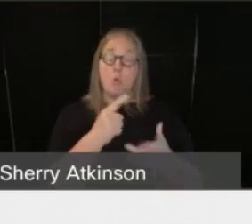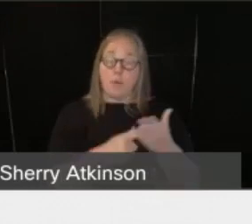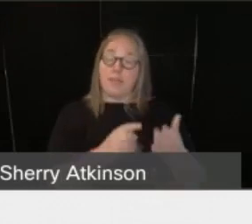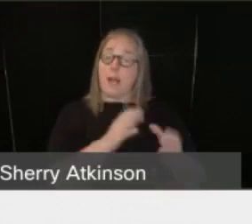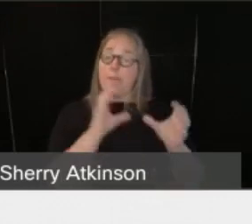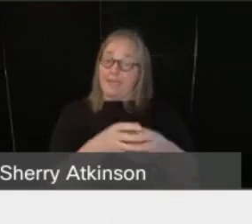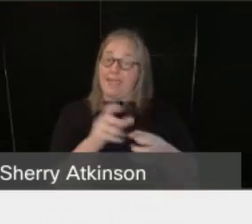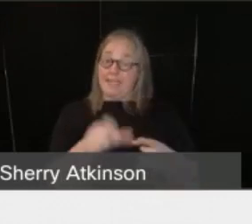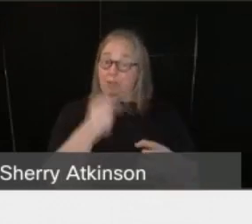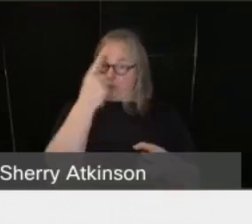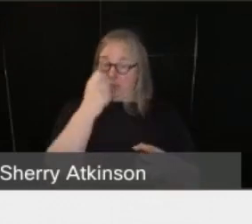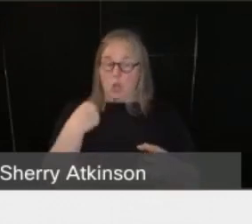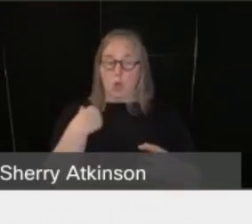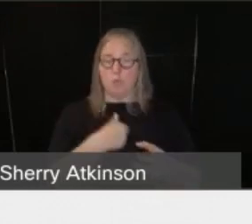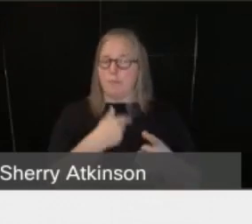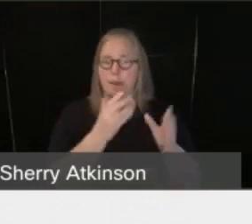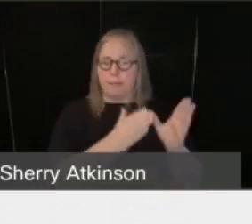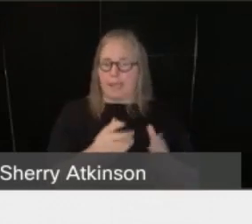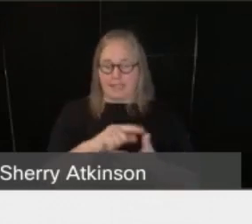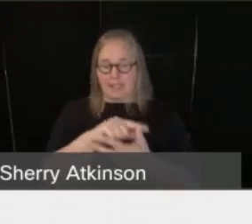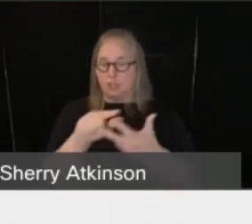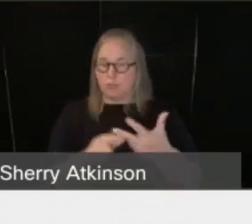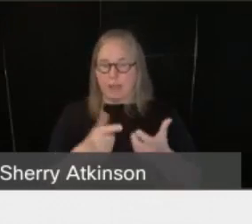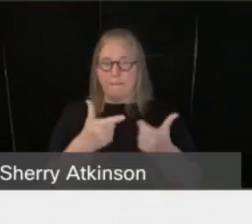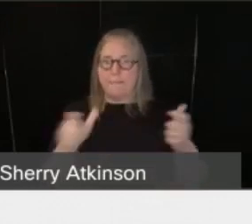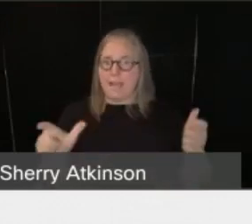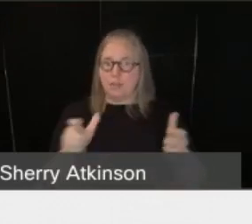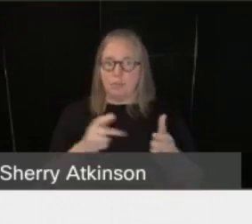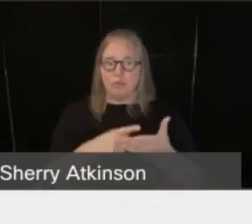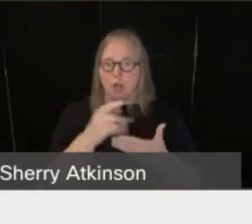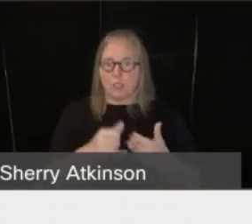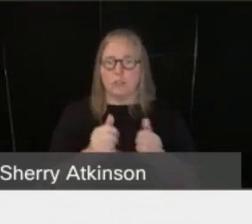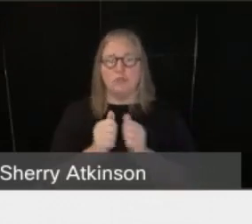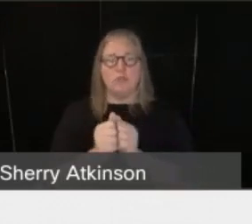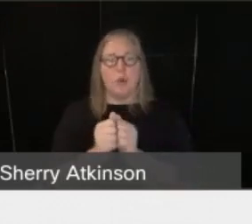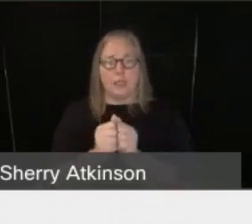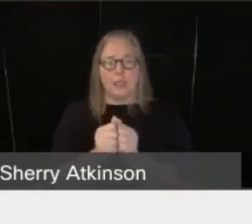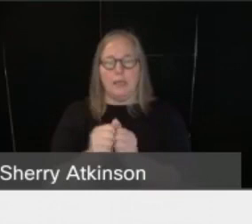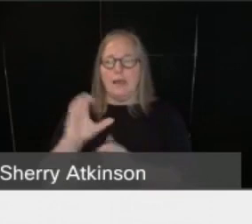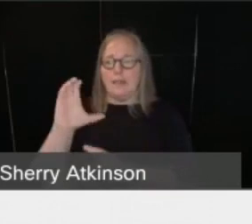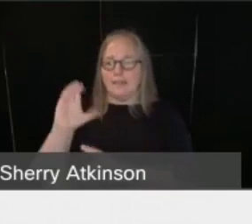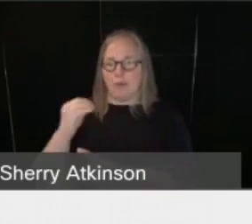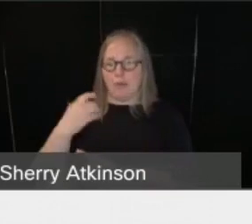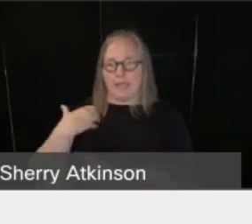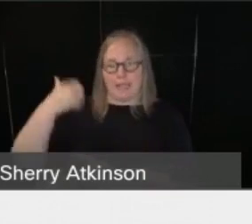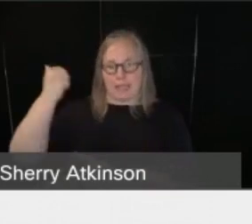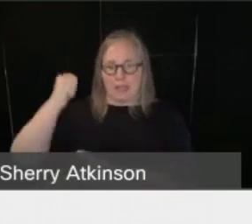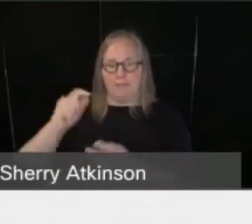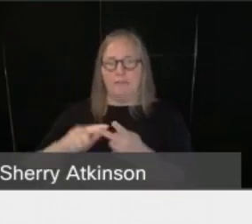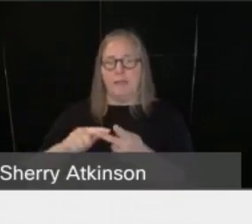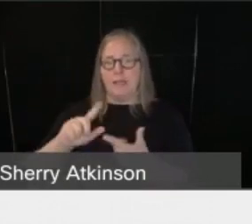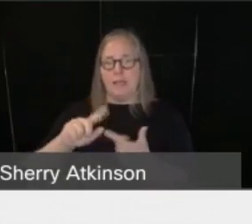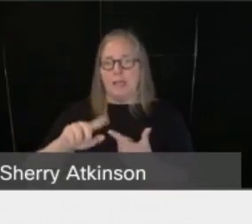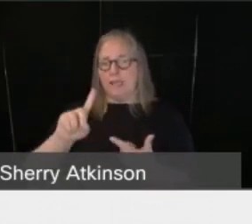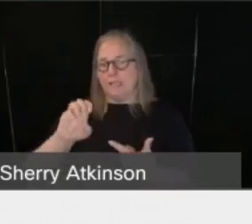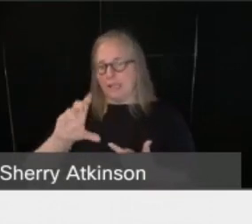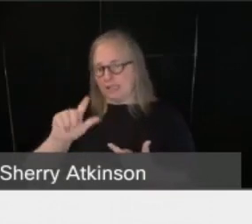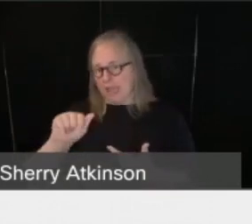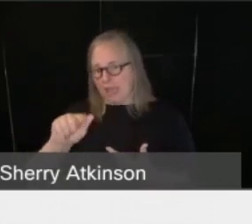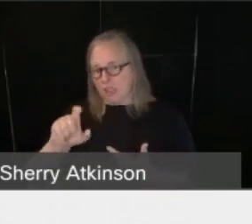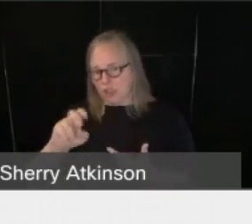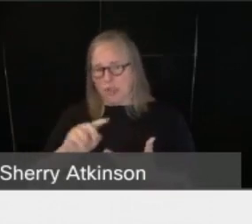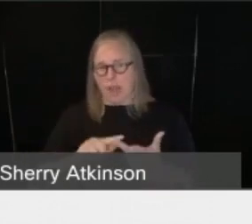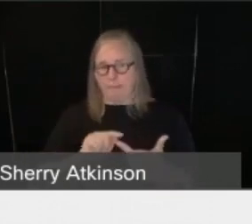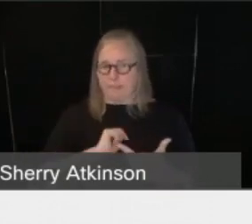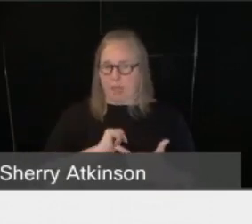have been planning these three major projects jointly. The county executive and the delegation and myself have been planning for these